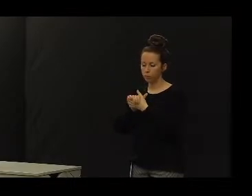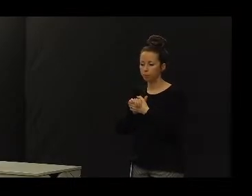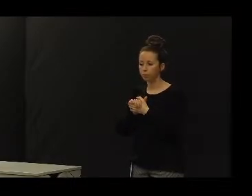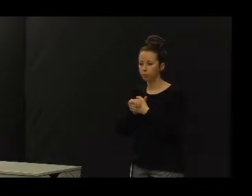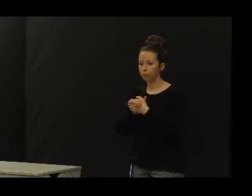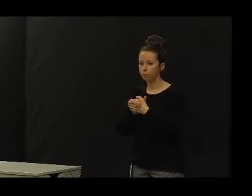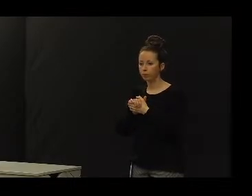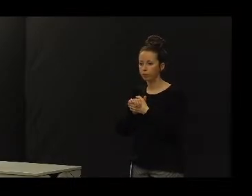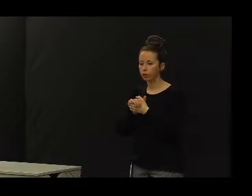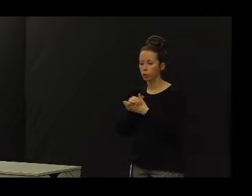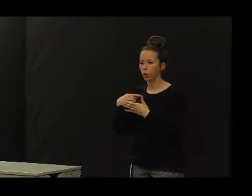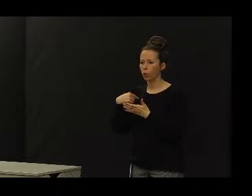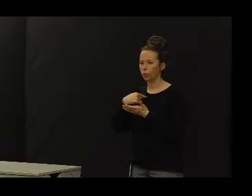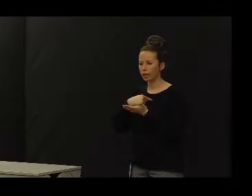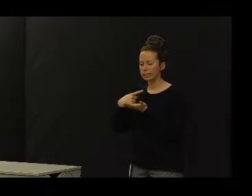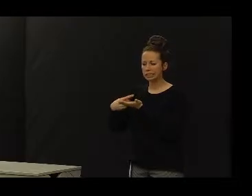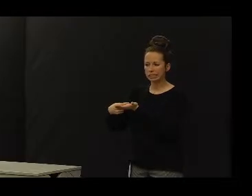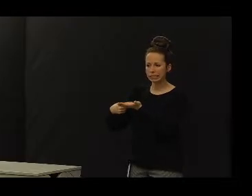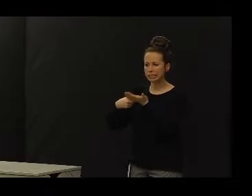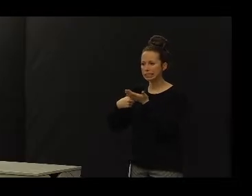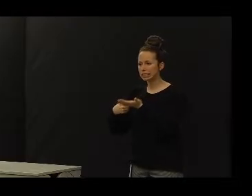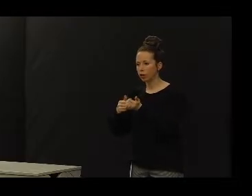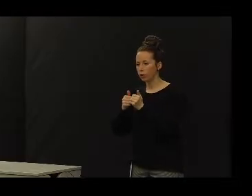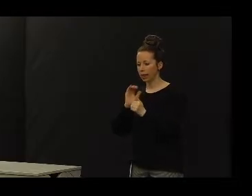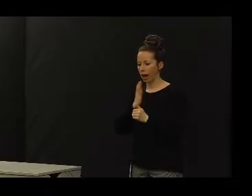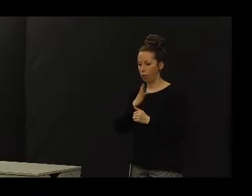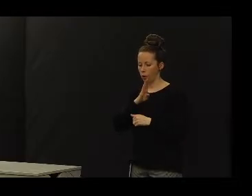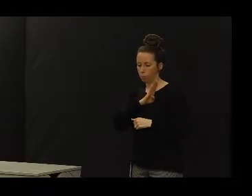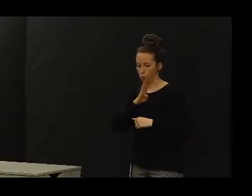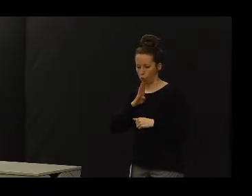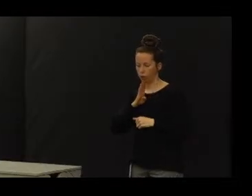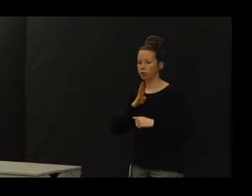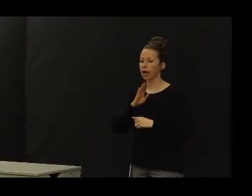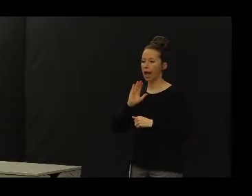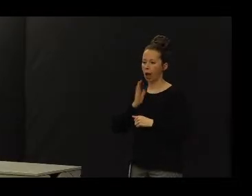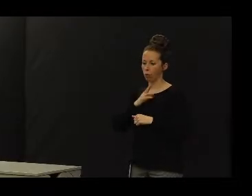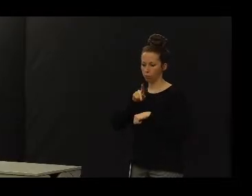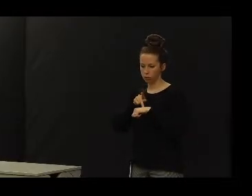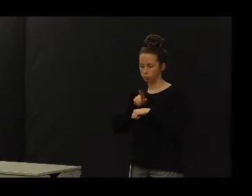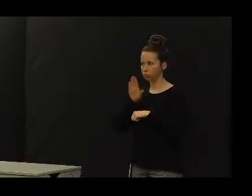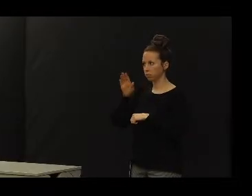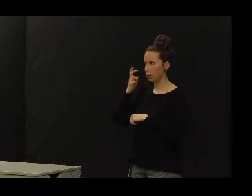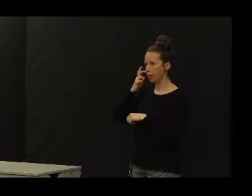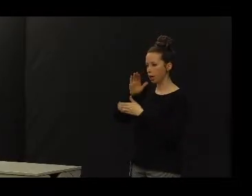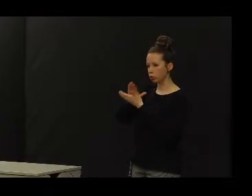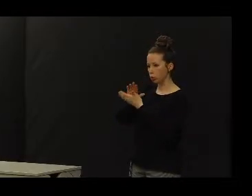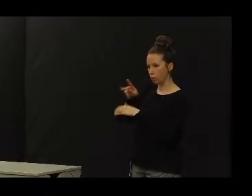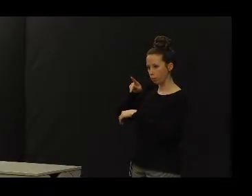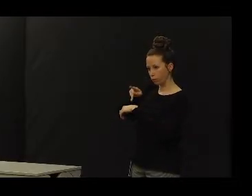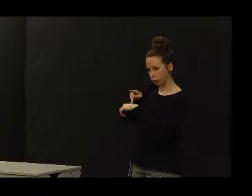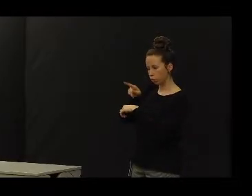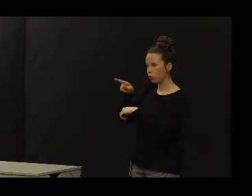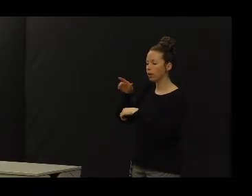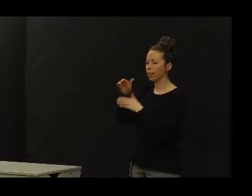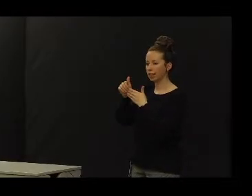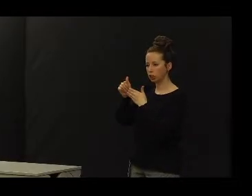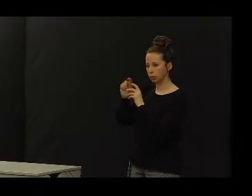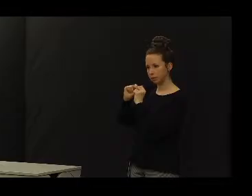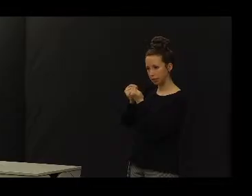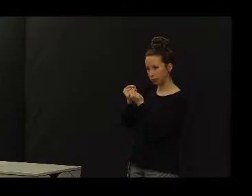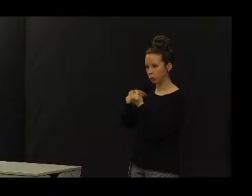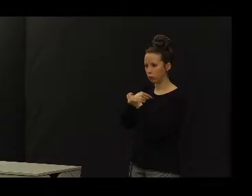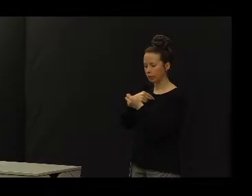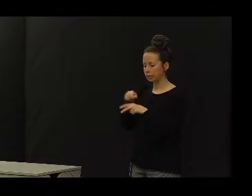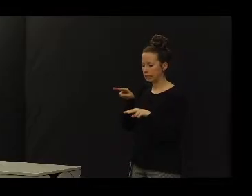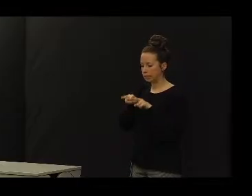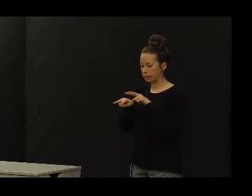Through deliberations with our board and with our principal and the principal there and the leadership team, we were looking at